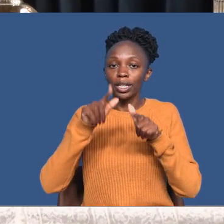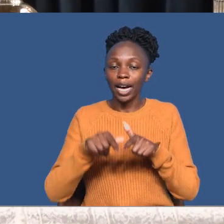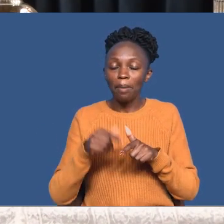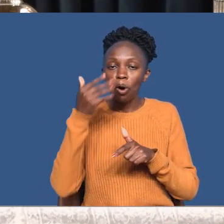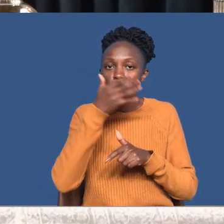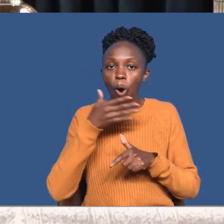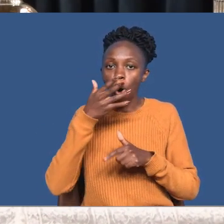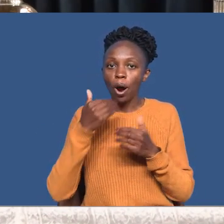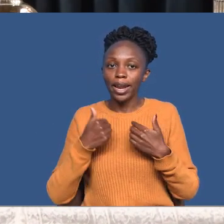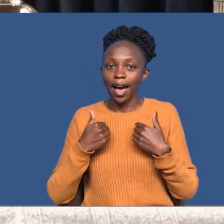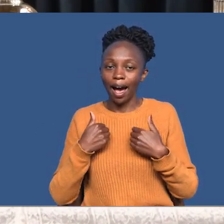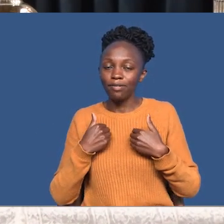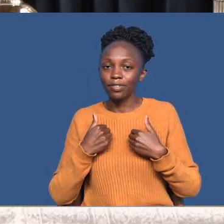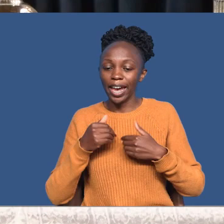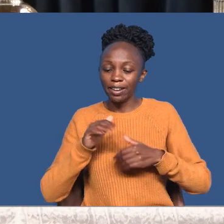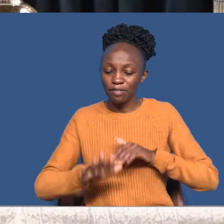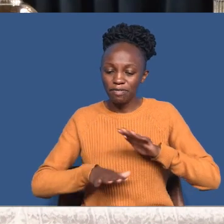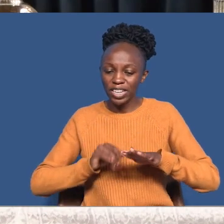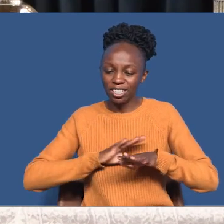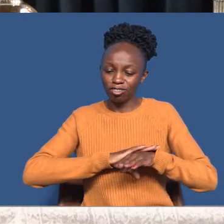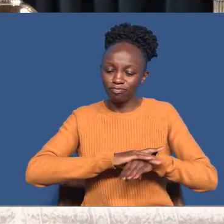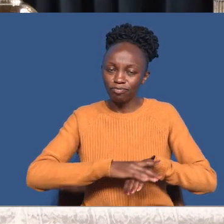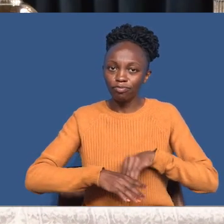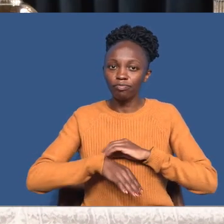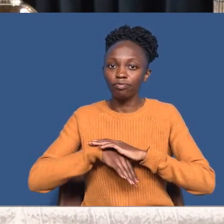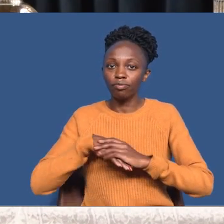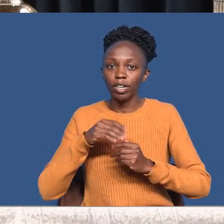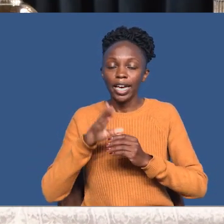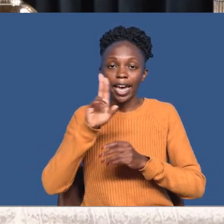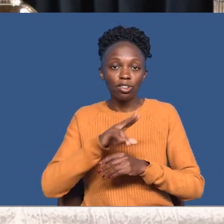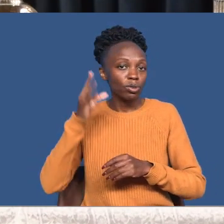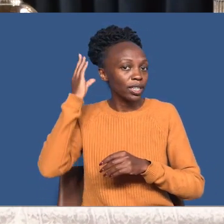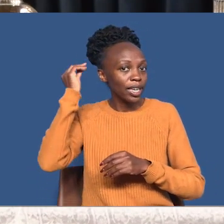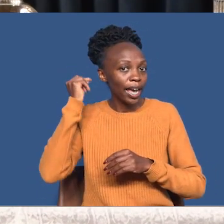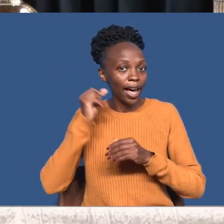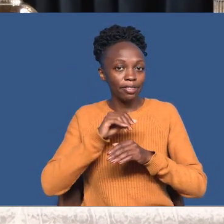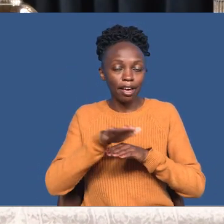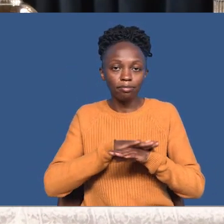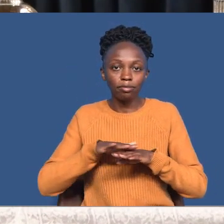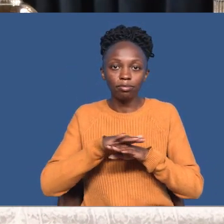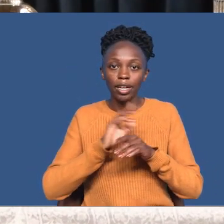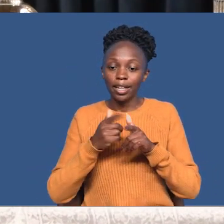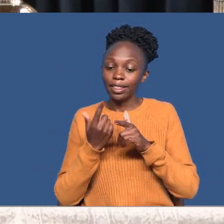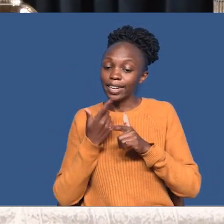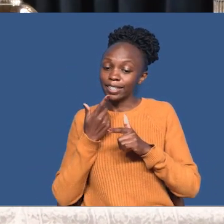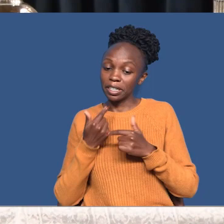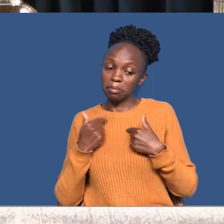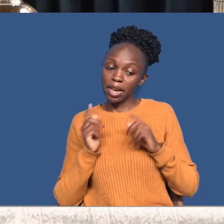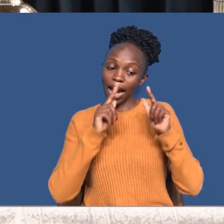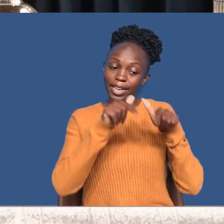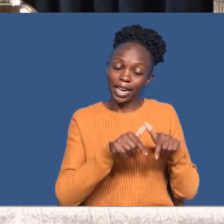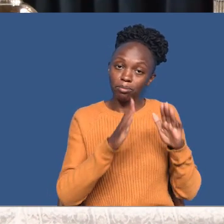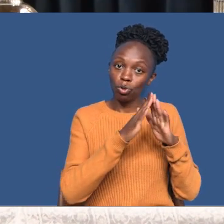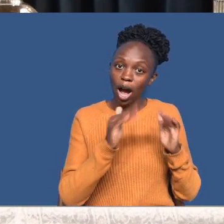and washes his feet and dries with his hair. And Jesus said, I came to your house and you